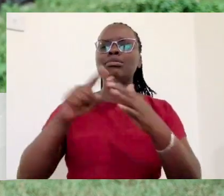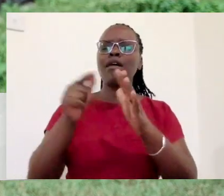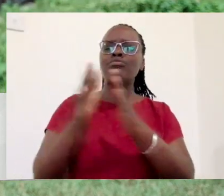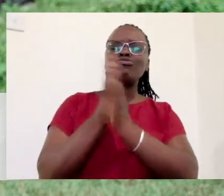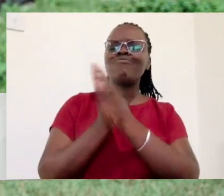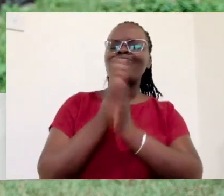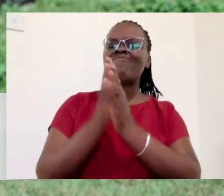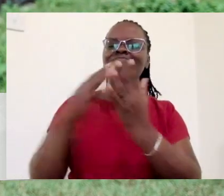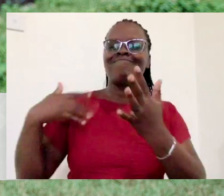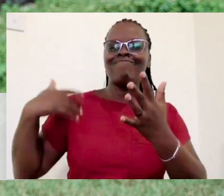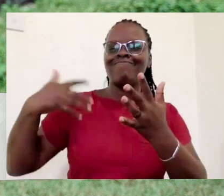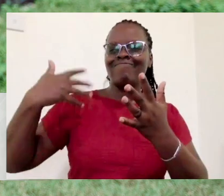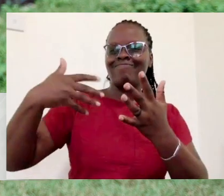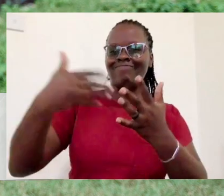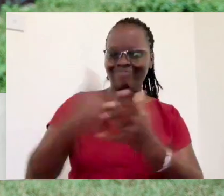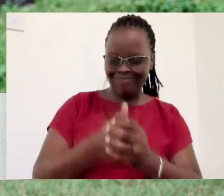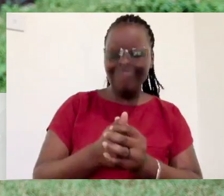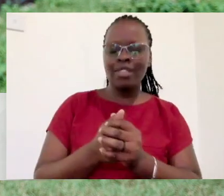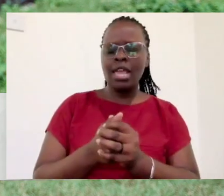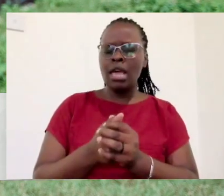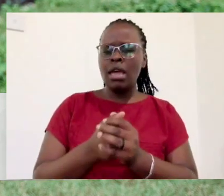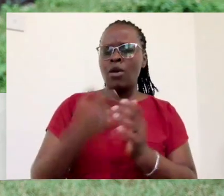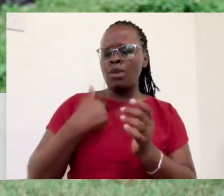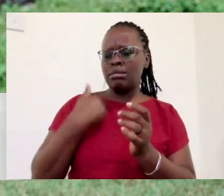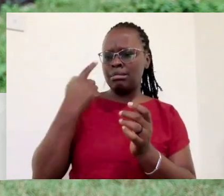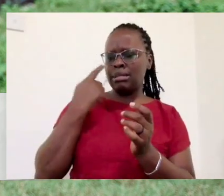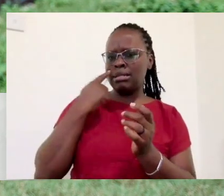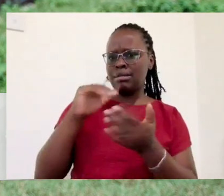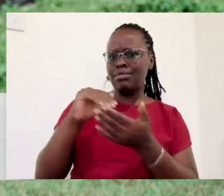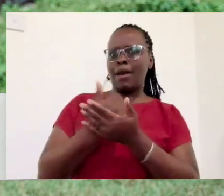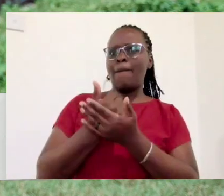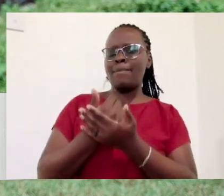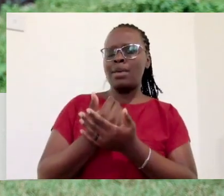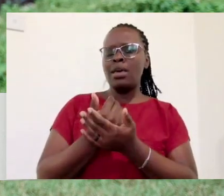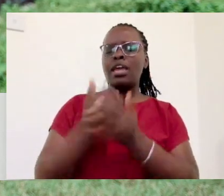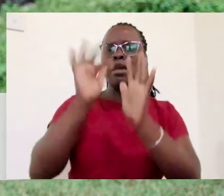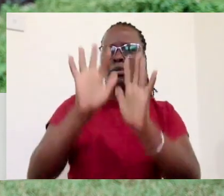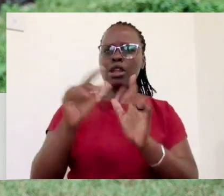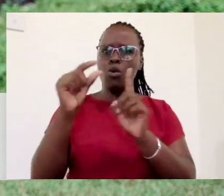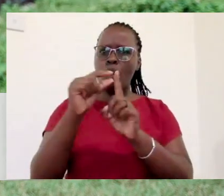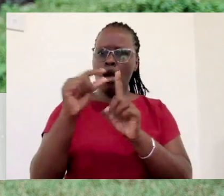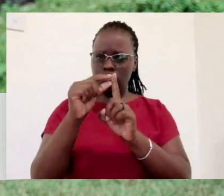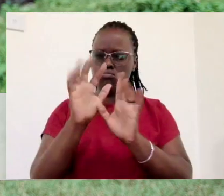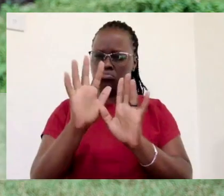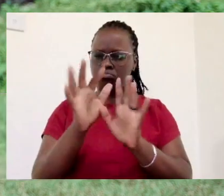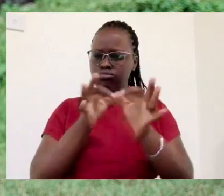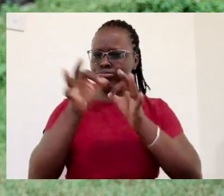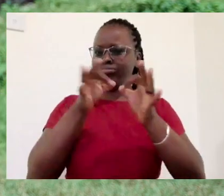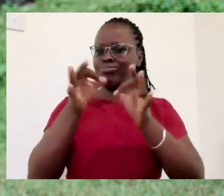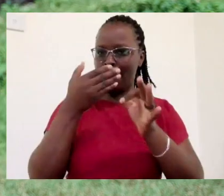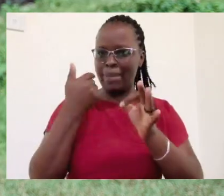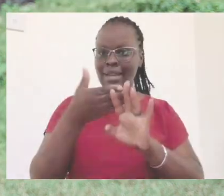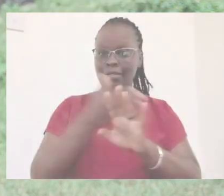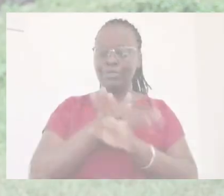story of education as a lifelong journey towards dignity and opportunity, let's take a look at some of the key terms that you'll hear throughout this